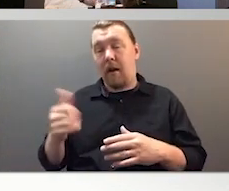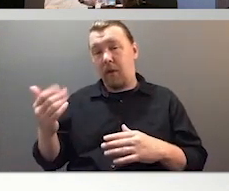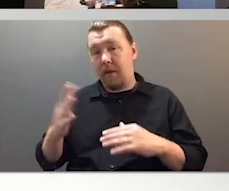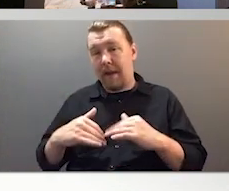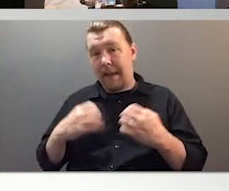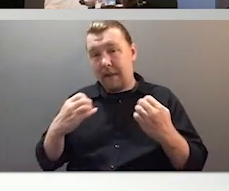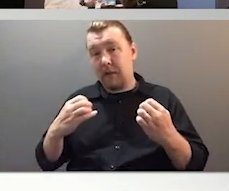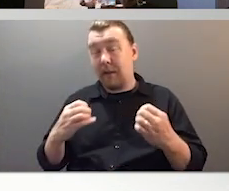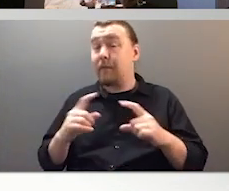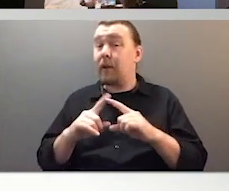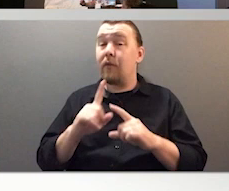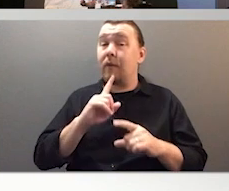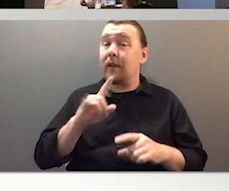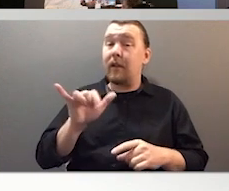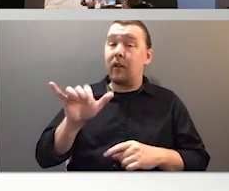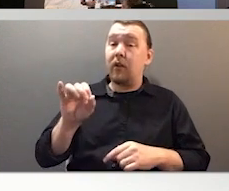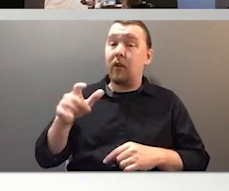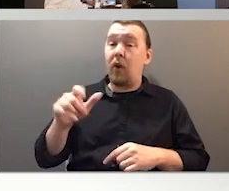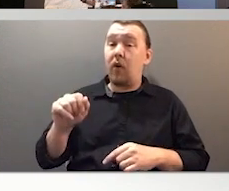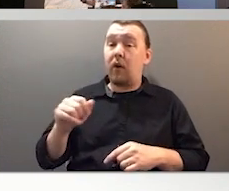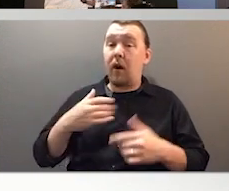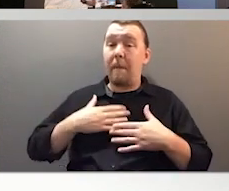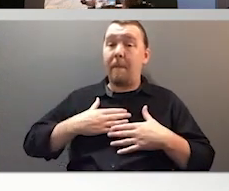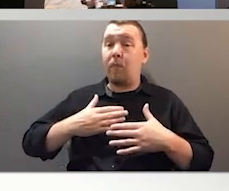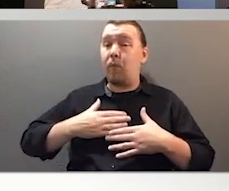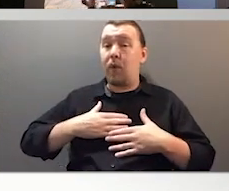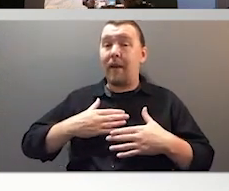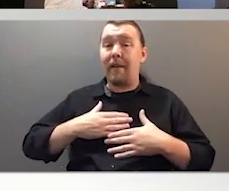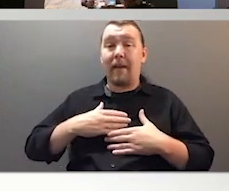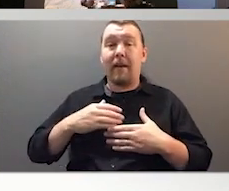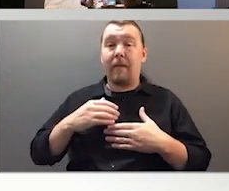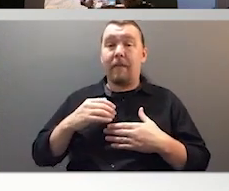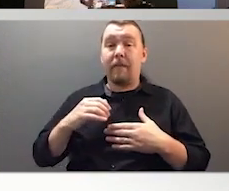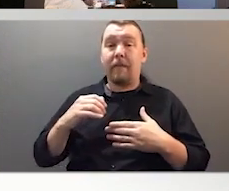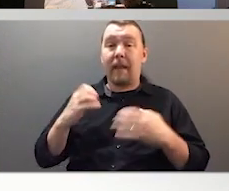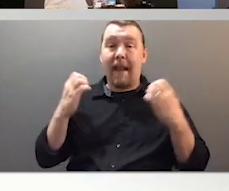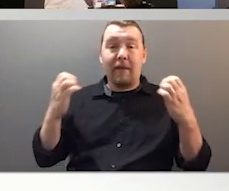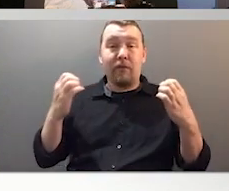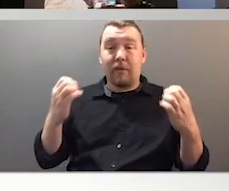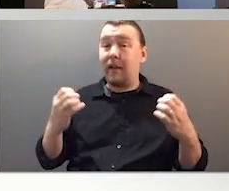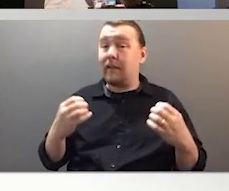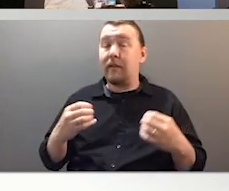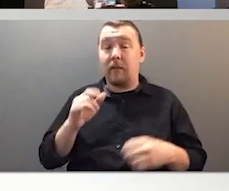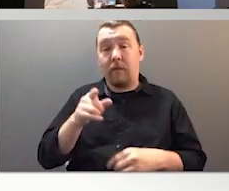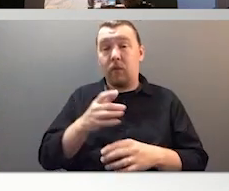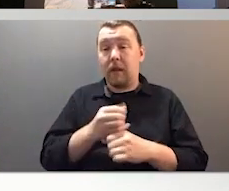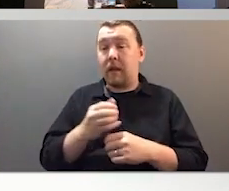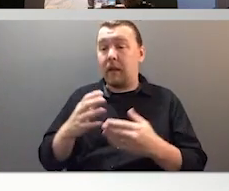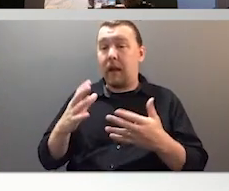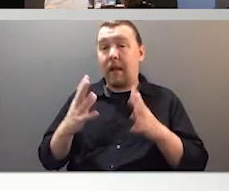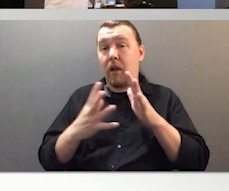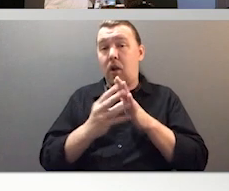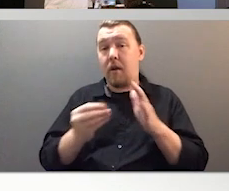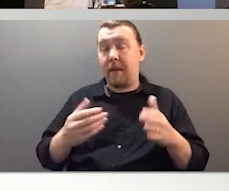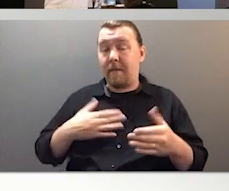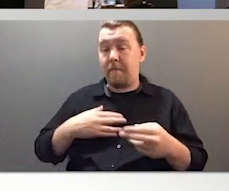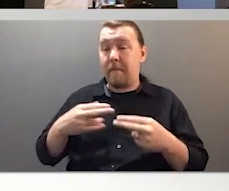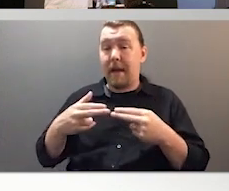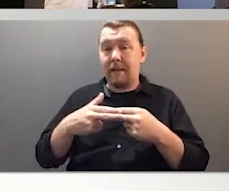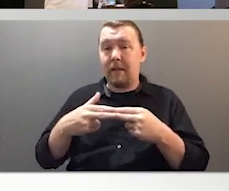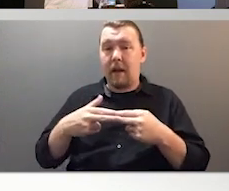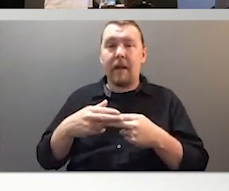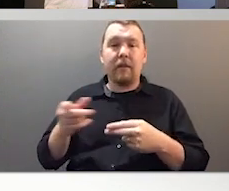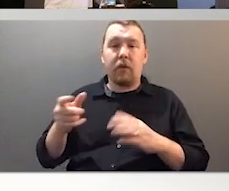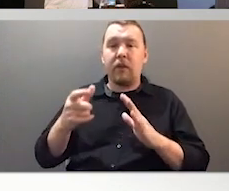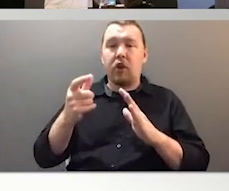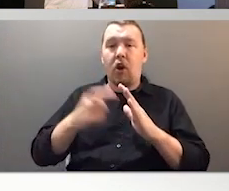yogic breathing exercises. If you get a copy of my slides, there's an article that'll lead you to it, or you can go